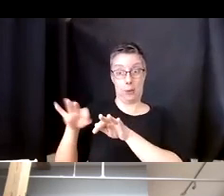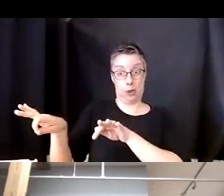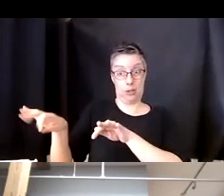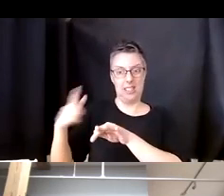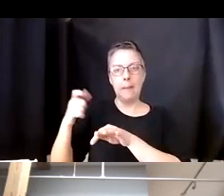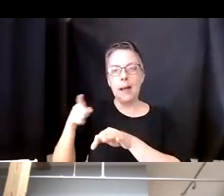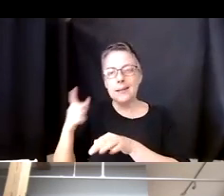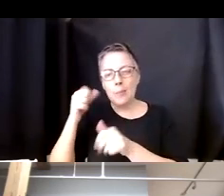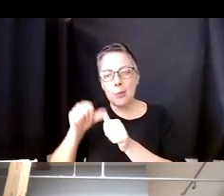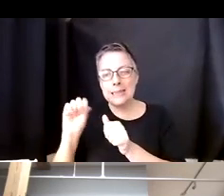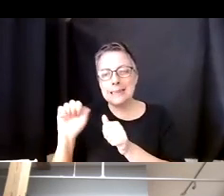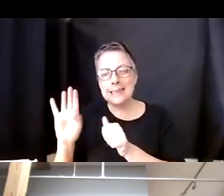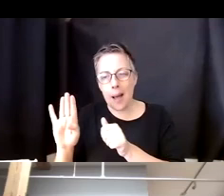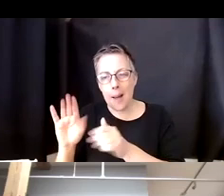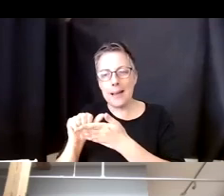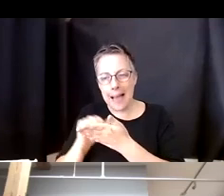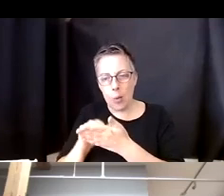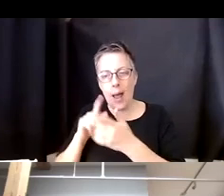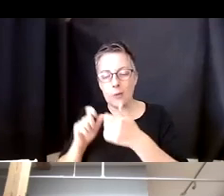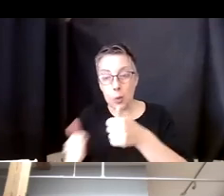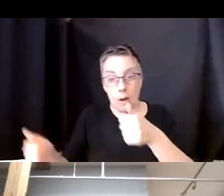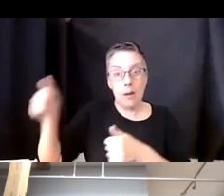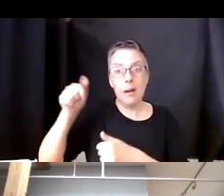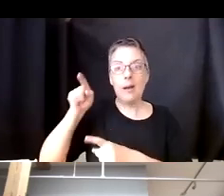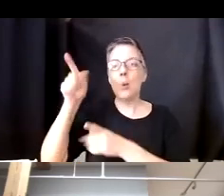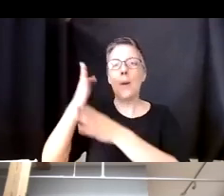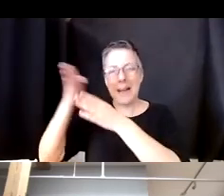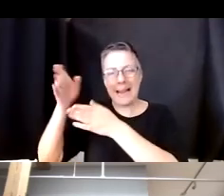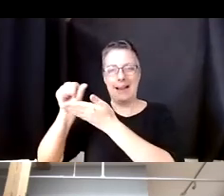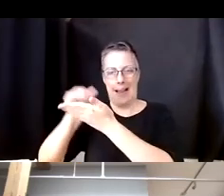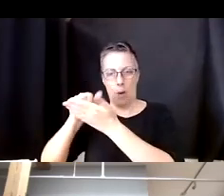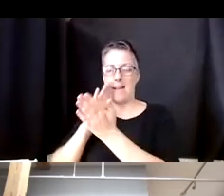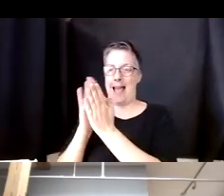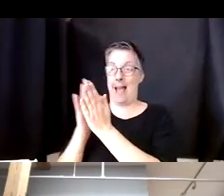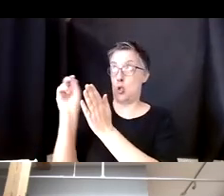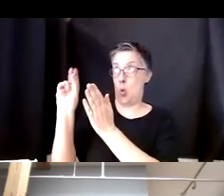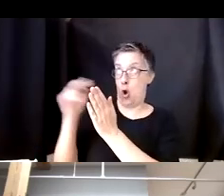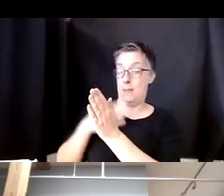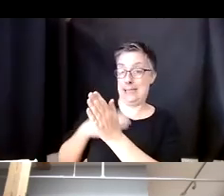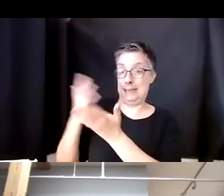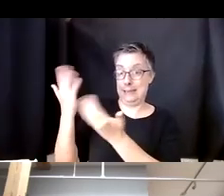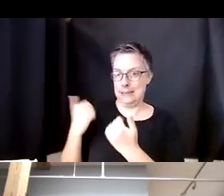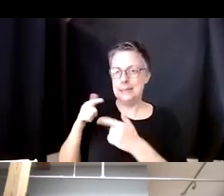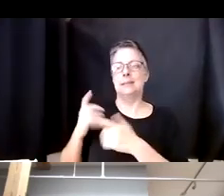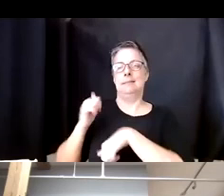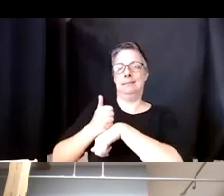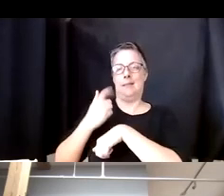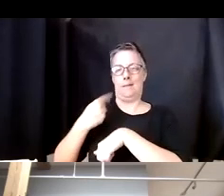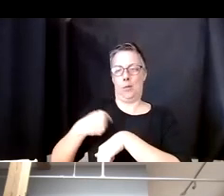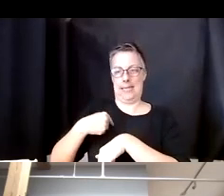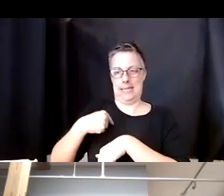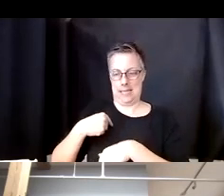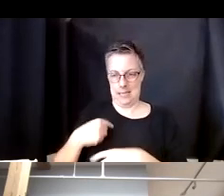sub account. I had to go to the administrator of the main account and ask them to turn it on, and that enabled that feature for all of the sub accounts.